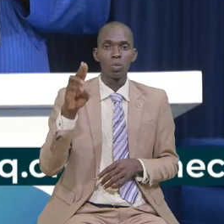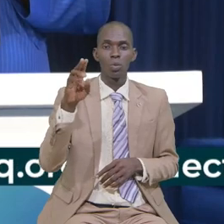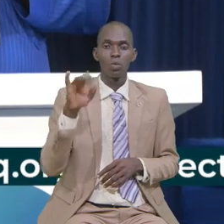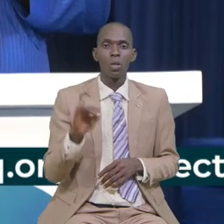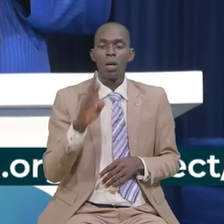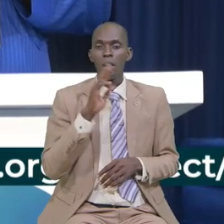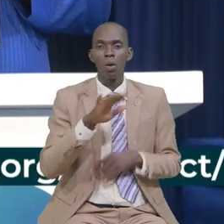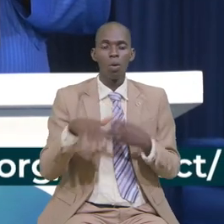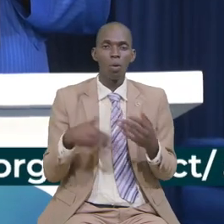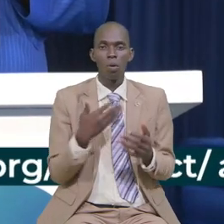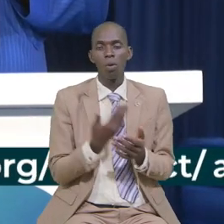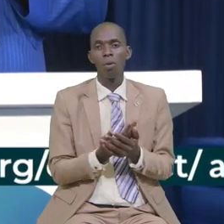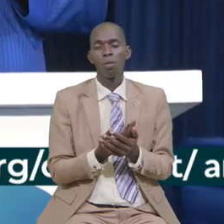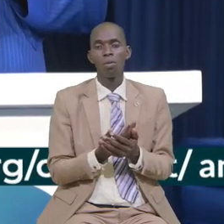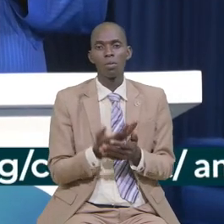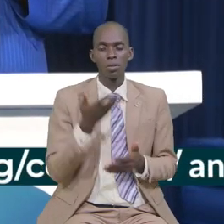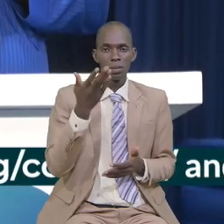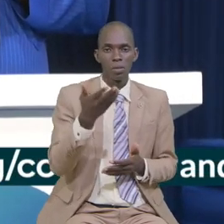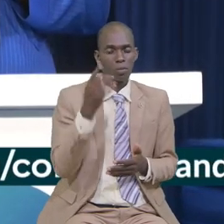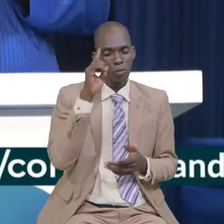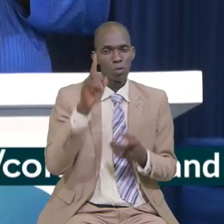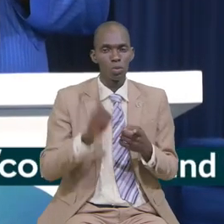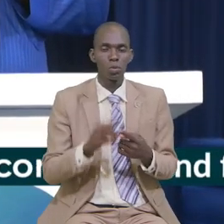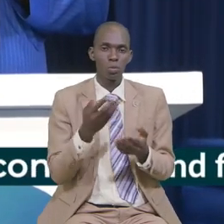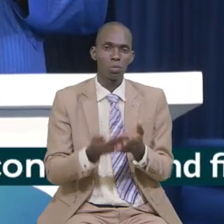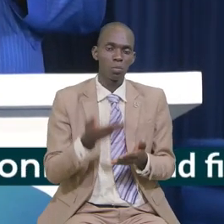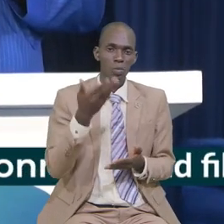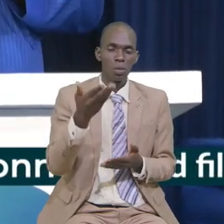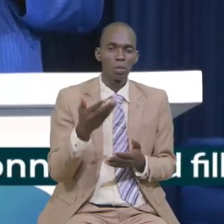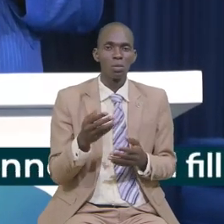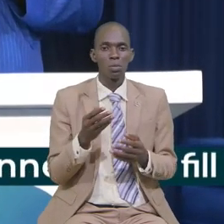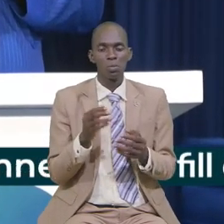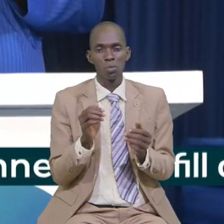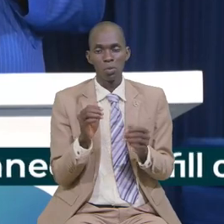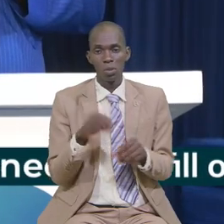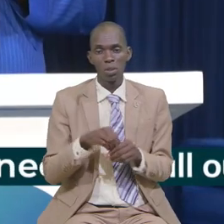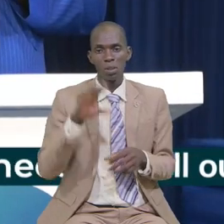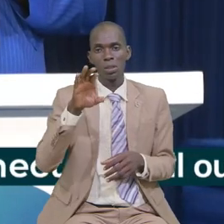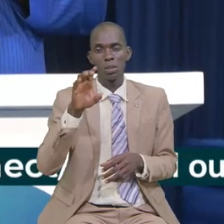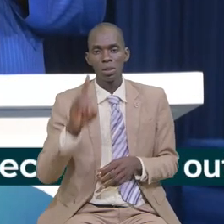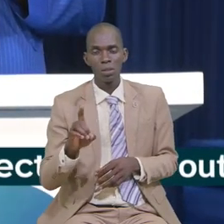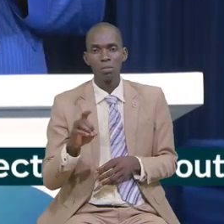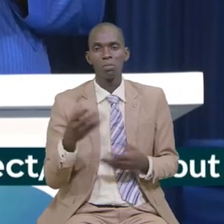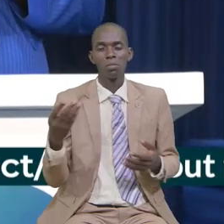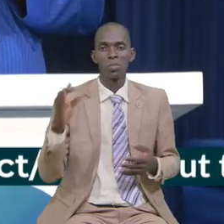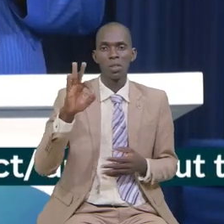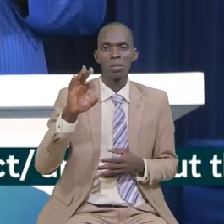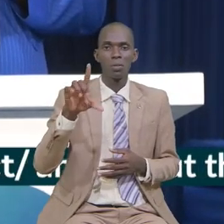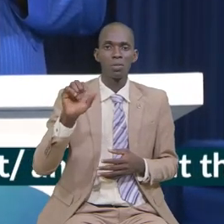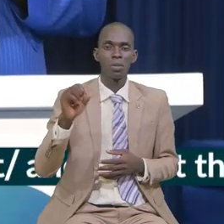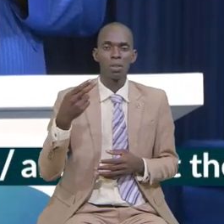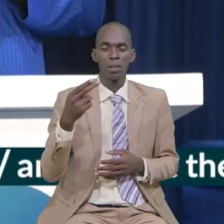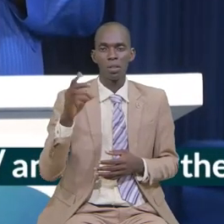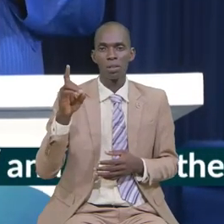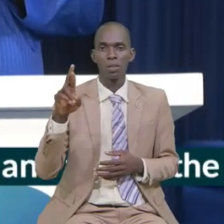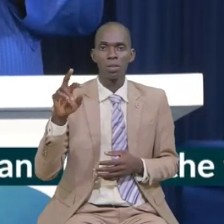drives and SD card formats. The messages are also available for download into mobile devices. You can visit